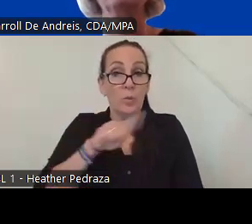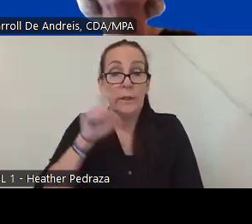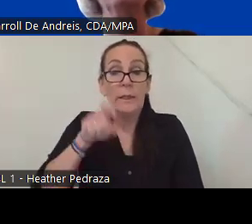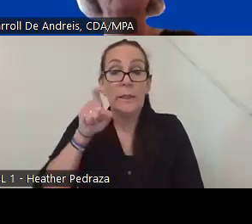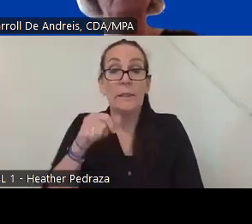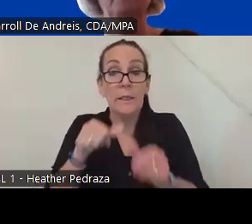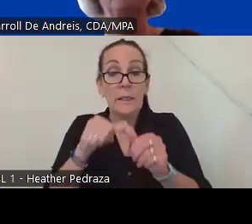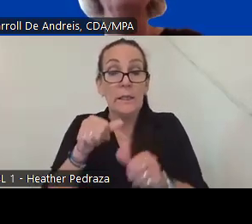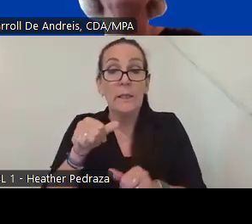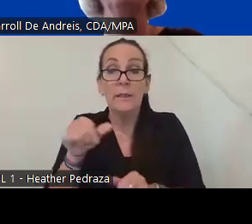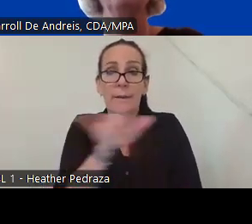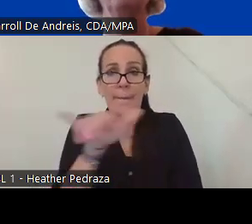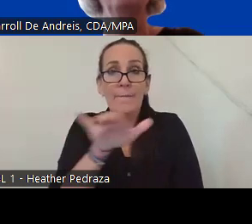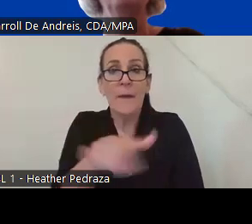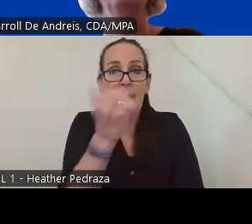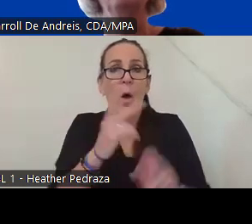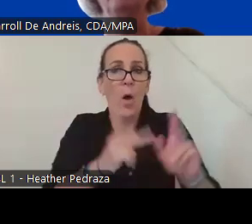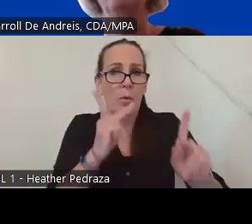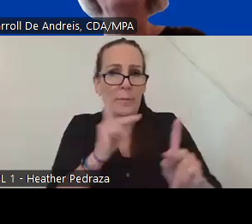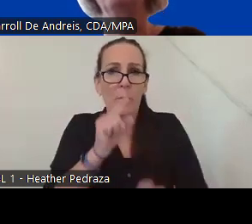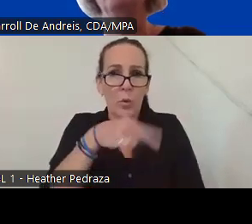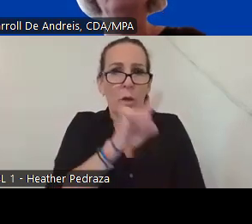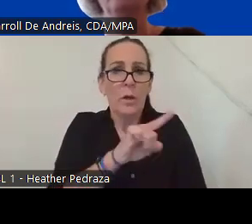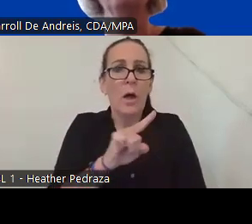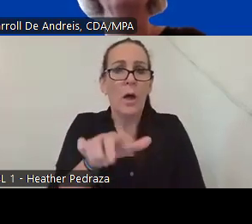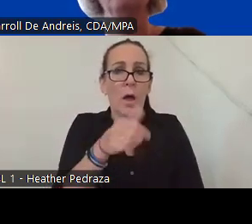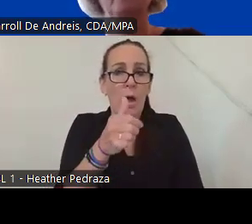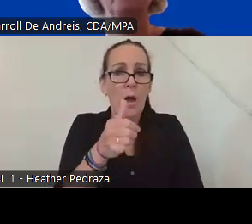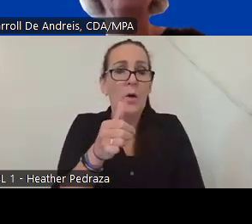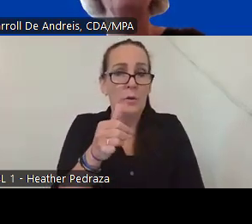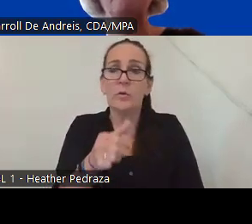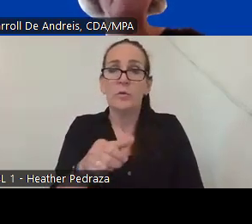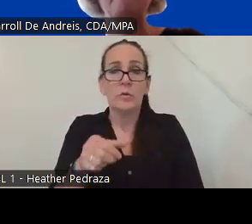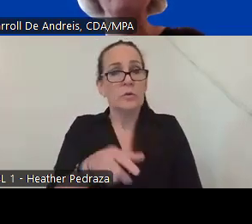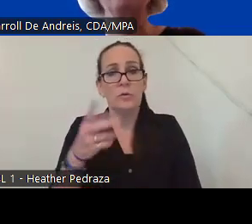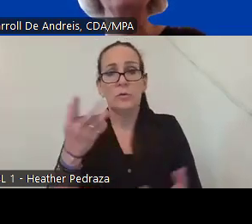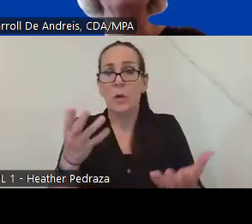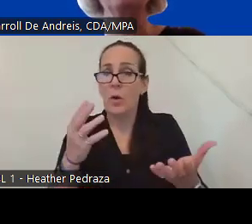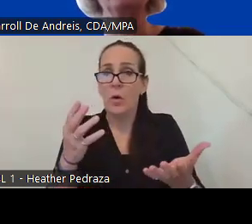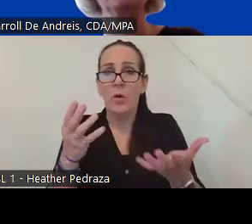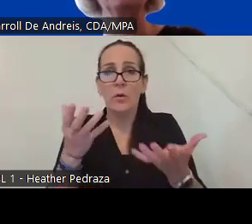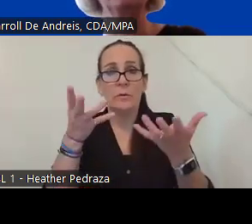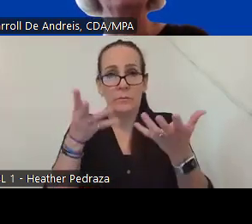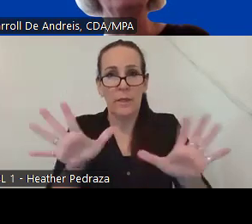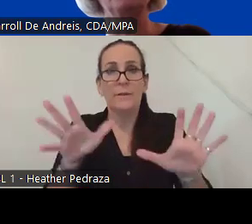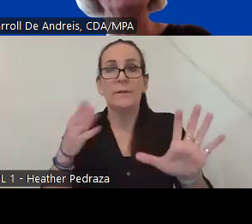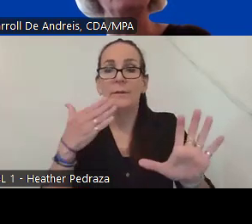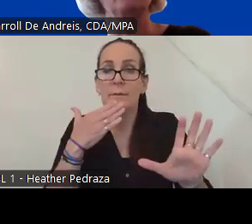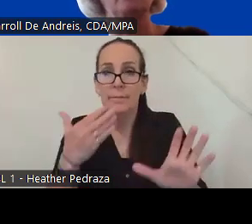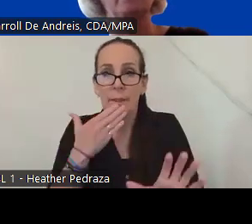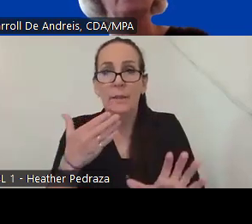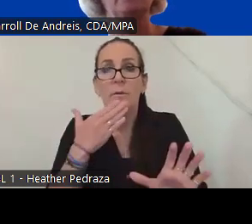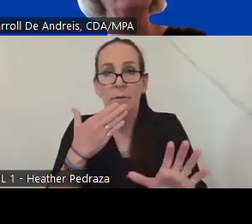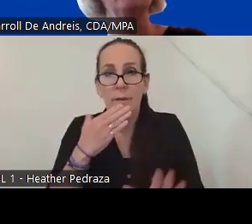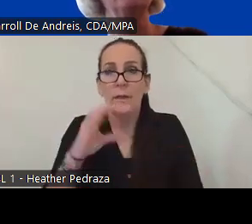And every kind of restriction is against that. So that's it. Thank you. Thank you, Christina. We appreciate